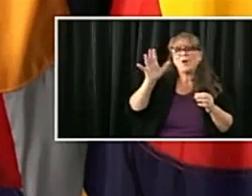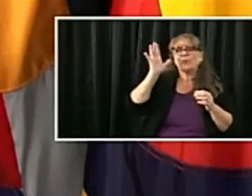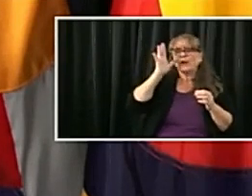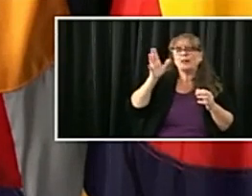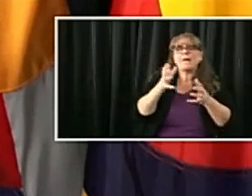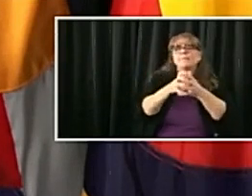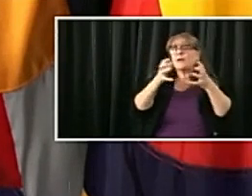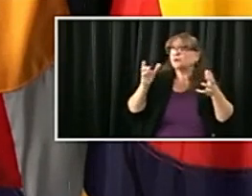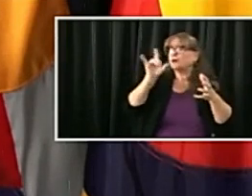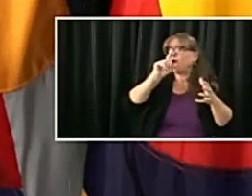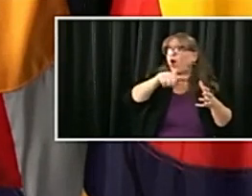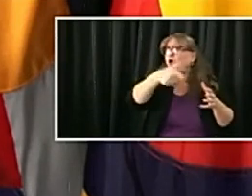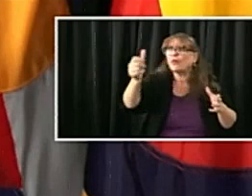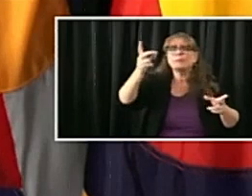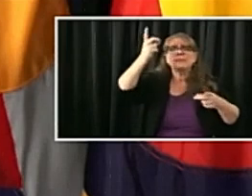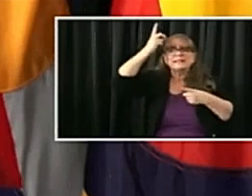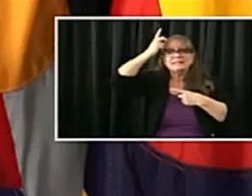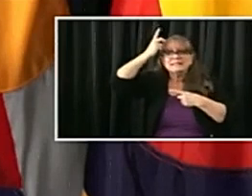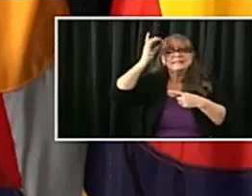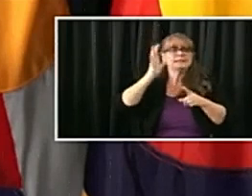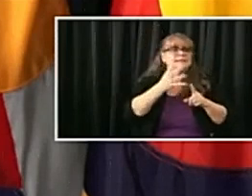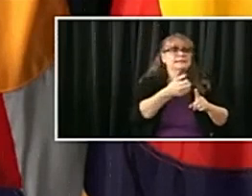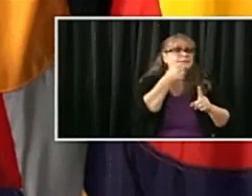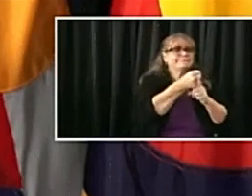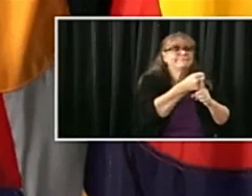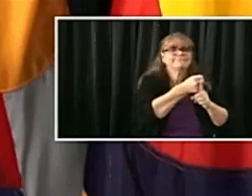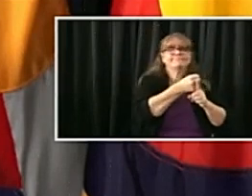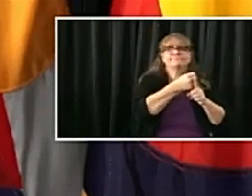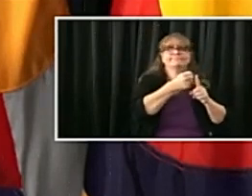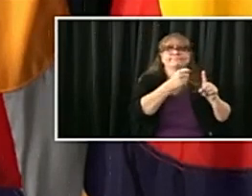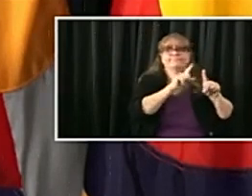in the large host of diseases that plague humanity.